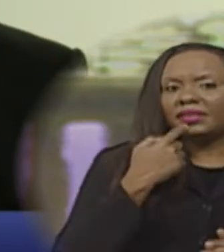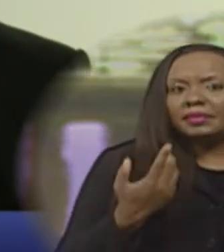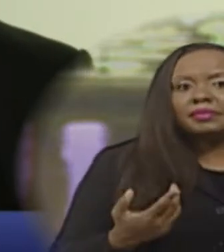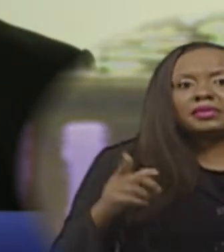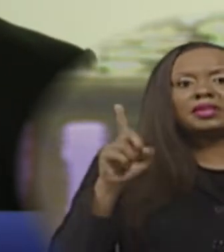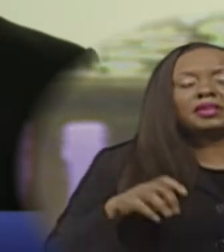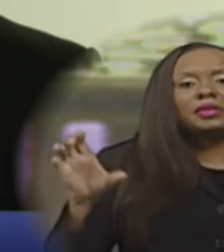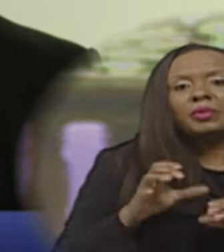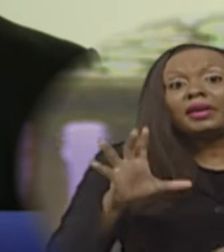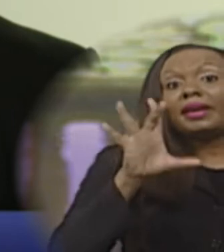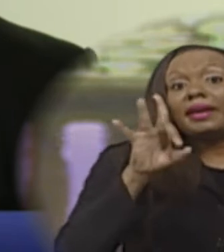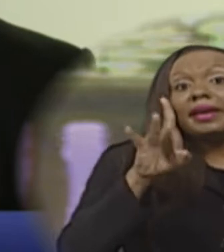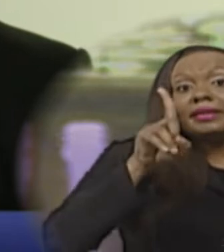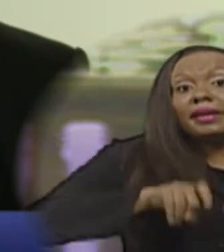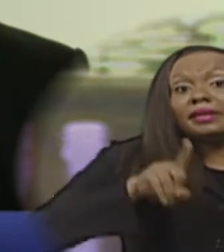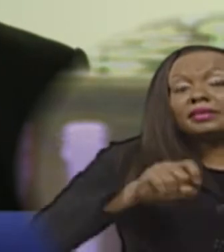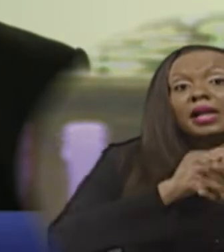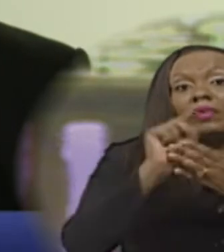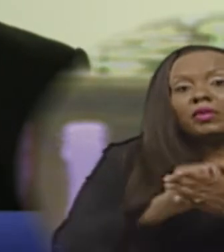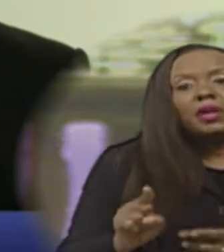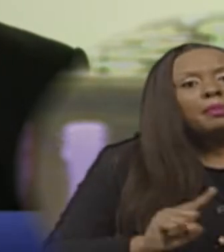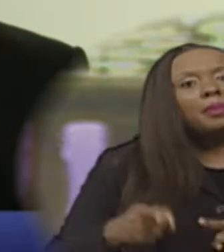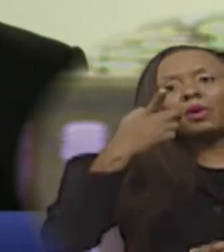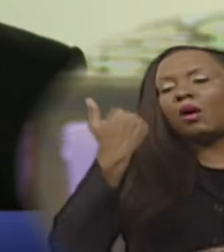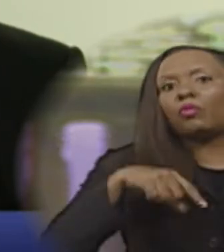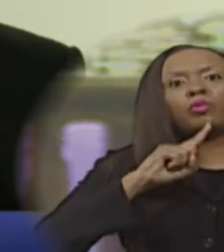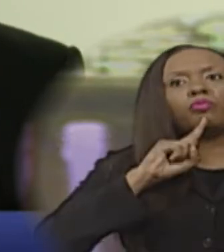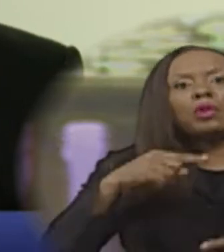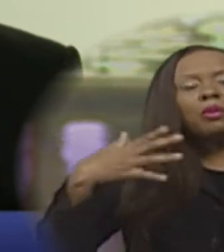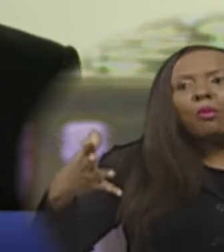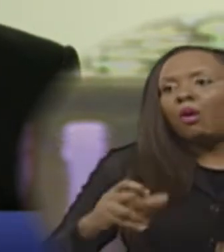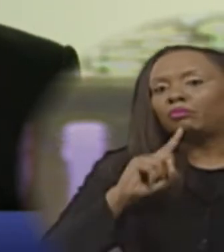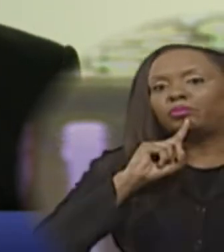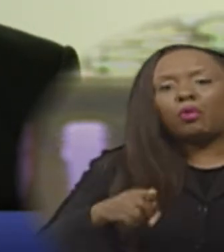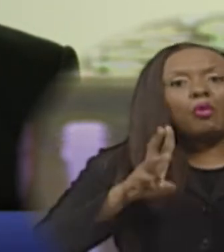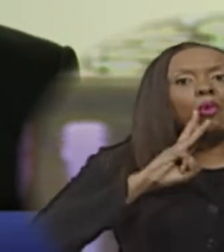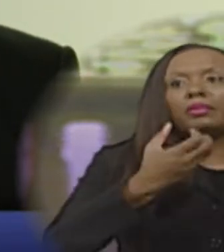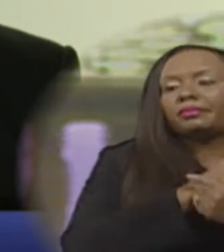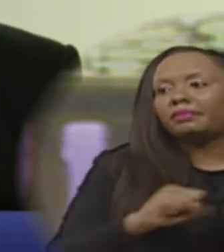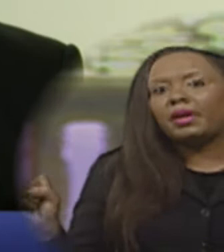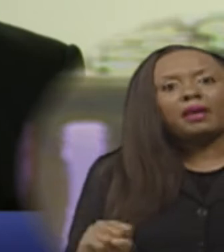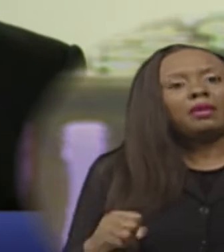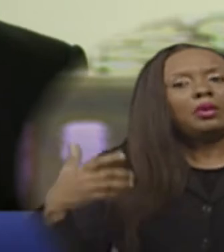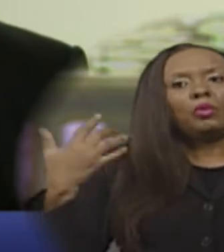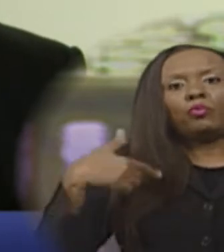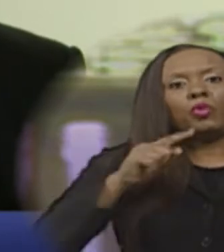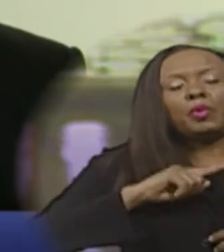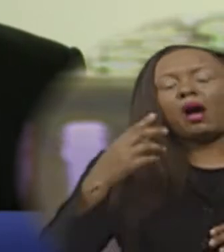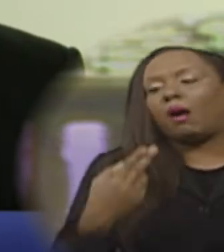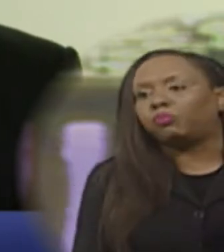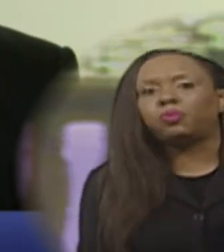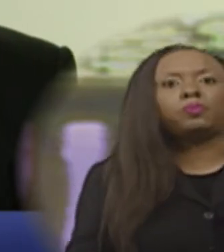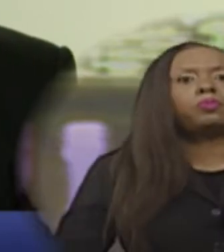being done weekly. But out of an abundance of caution, because we can really boast of a high quality of water, we have been